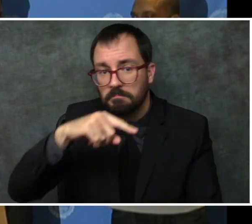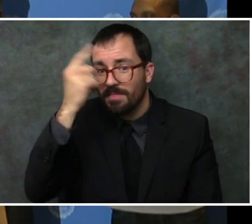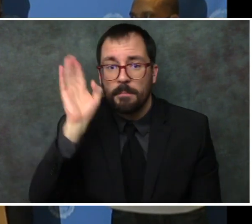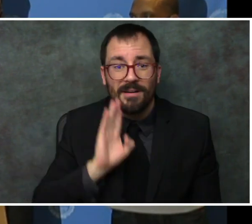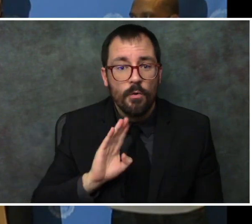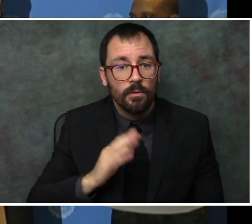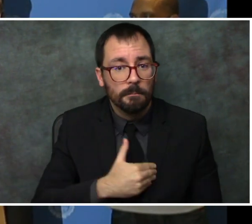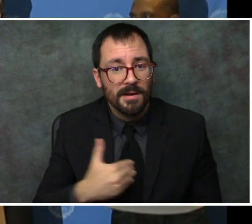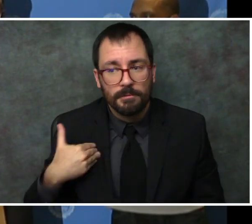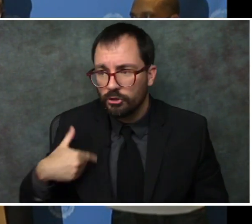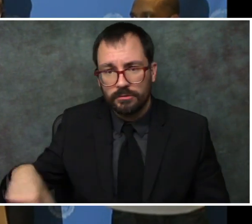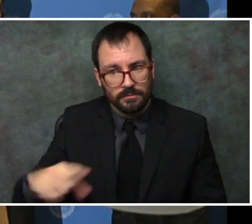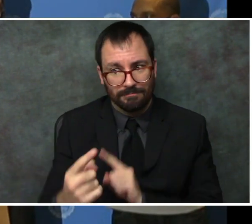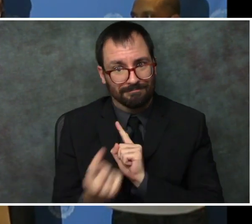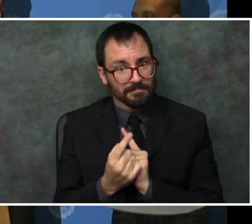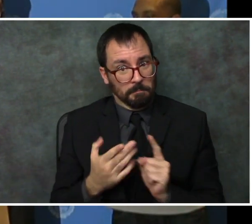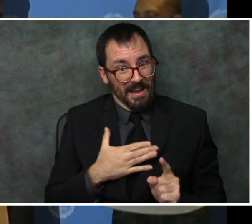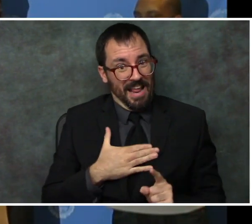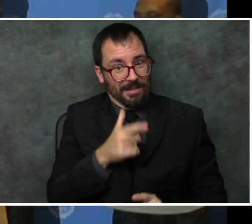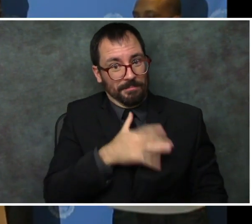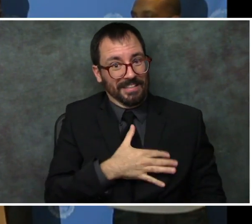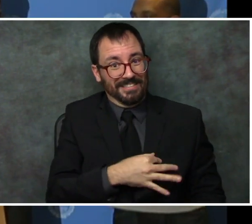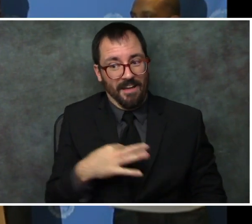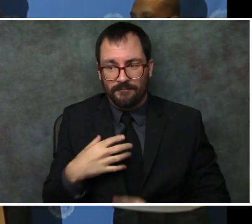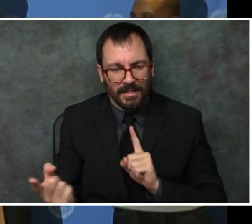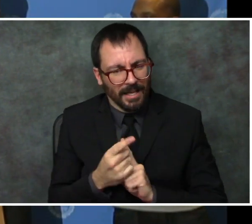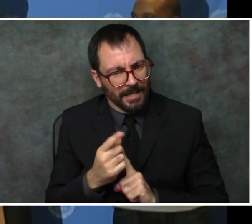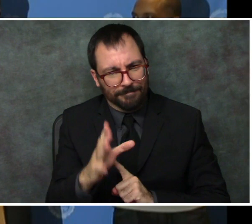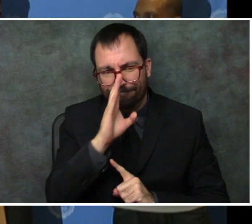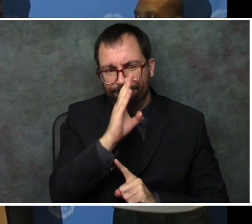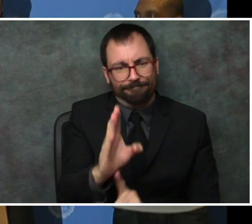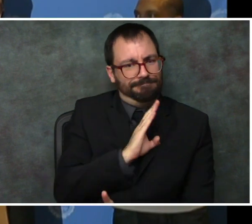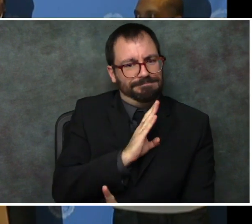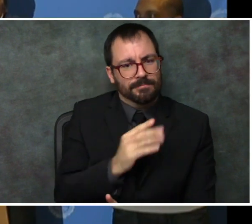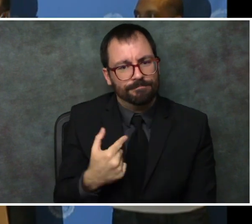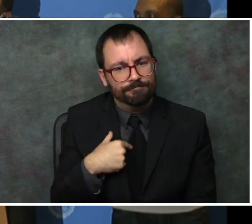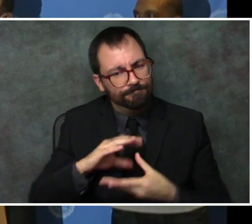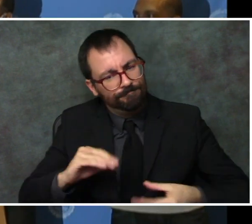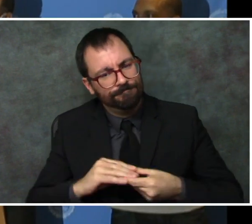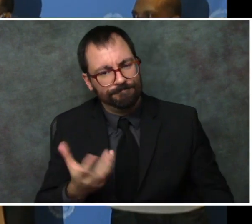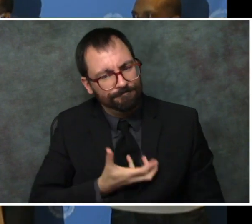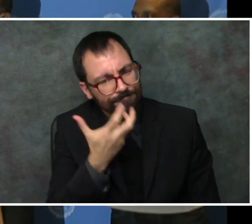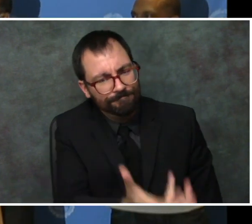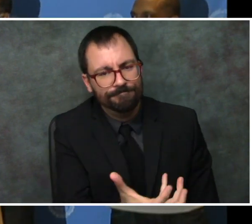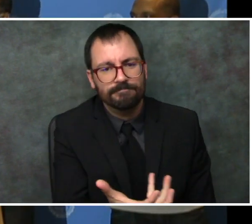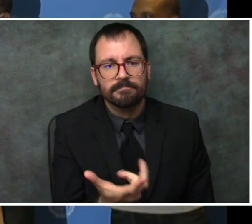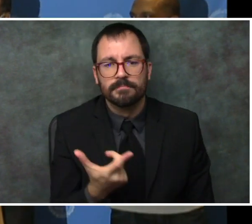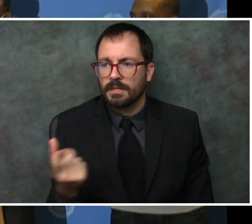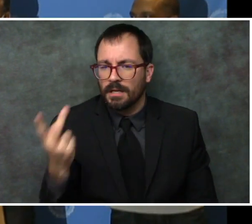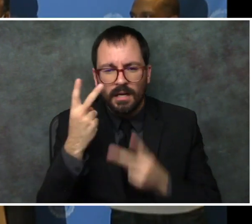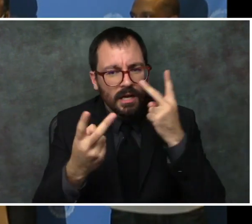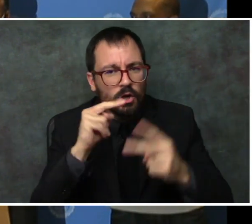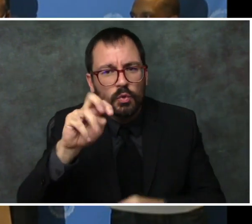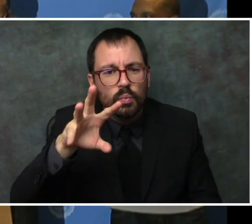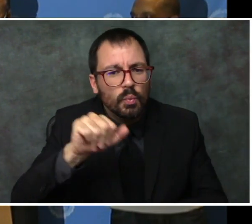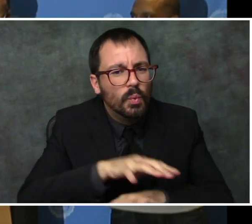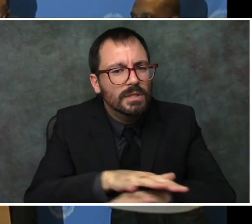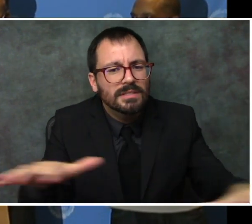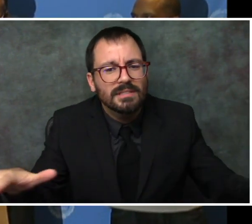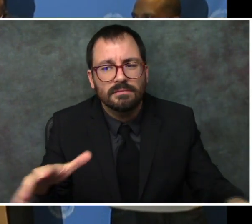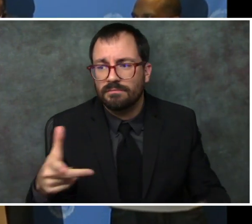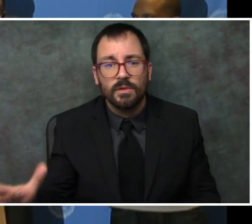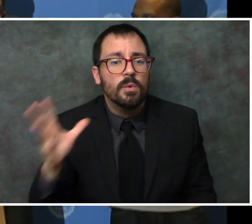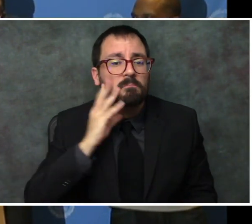acts of violence that we see in the news. They talked about their own experiences that they feel every day and witness every day. They